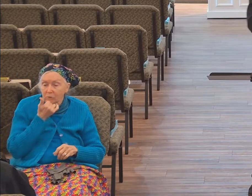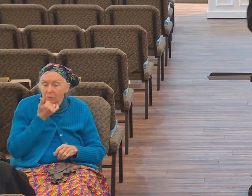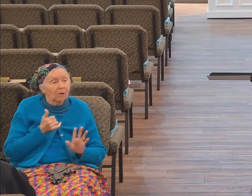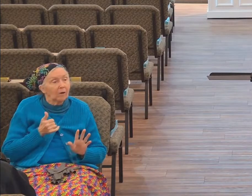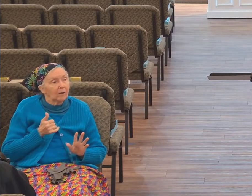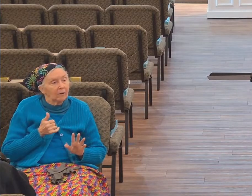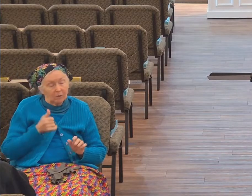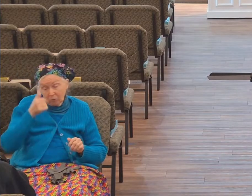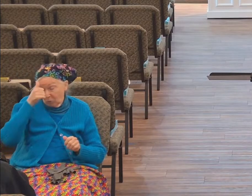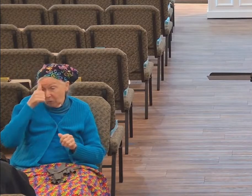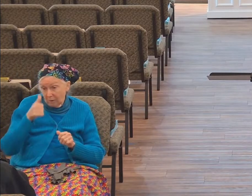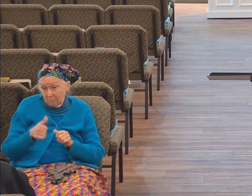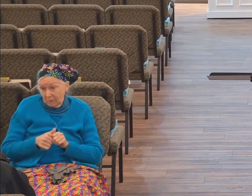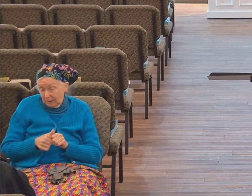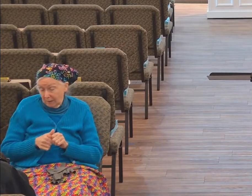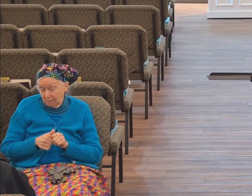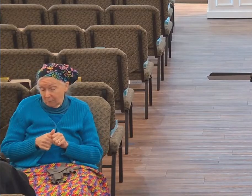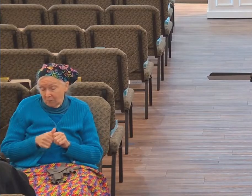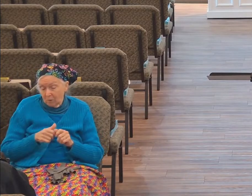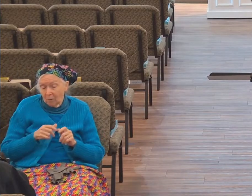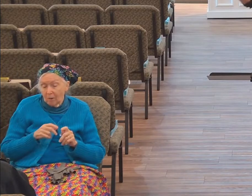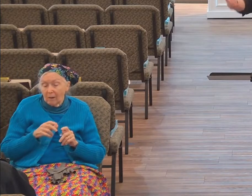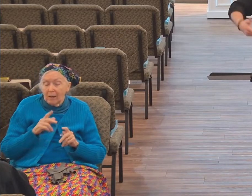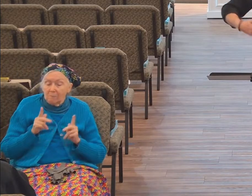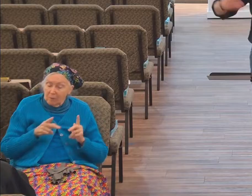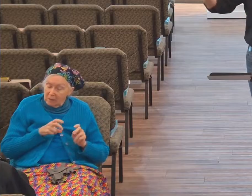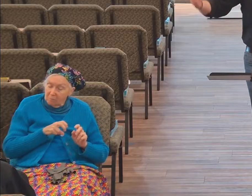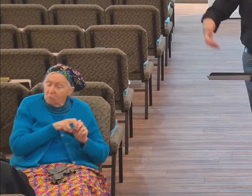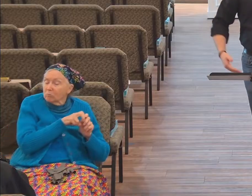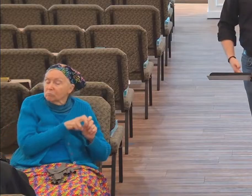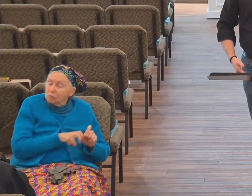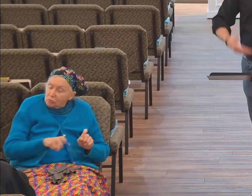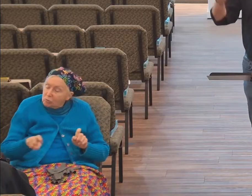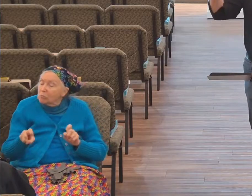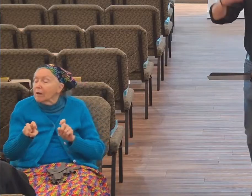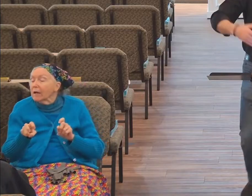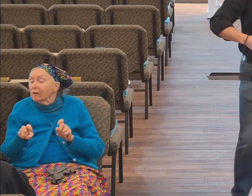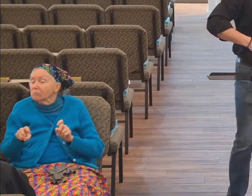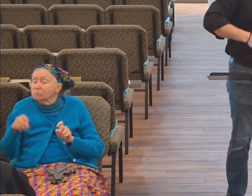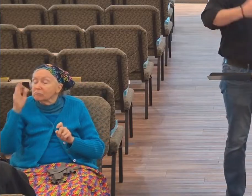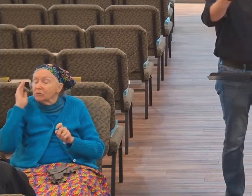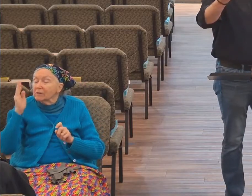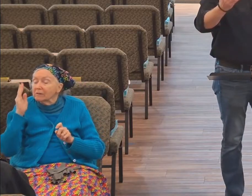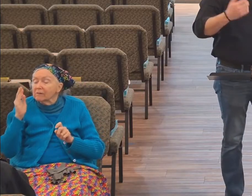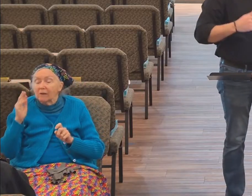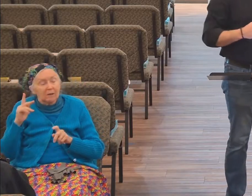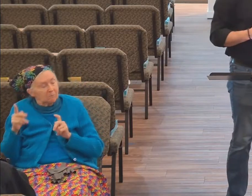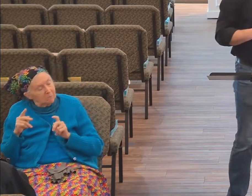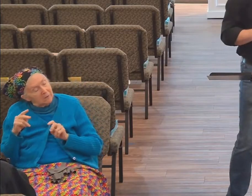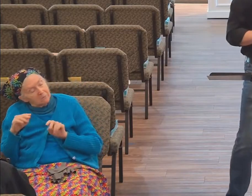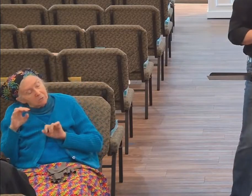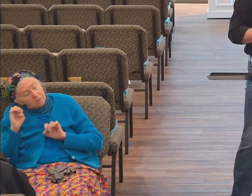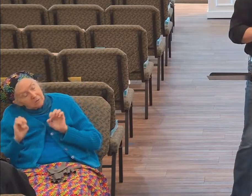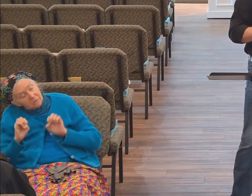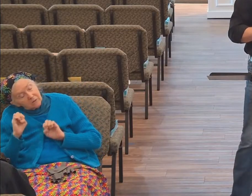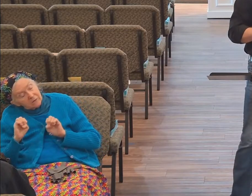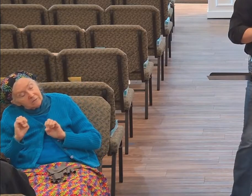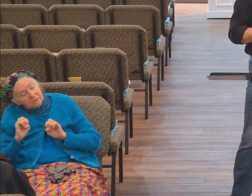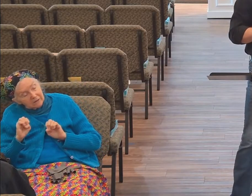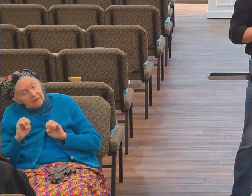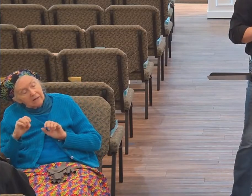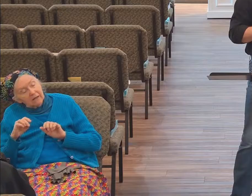people they were evaluated. These are oftentimes the things that people saw, and that's how they got discredited. What does the Apostle Paul